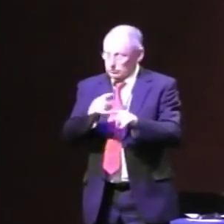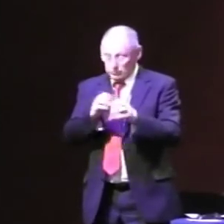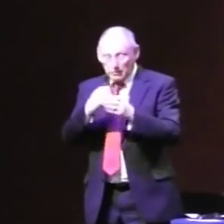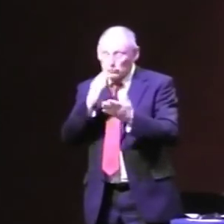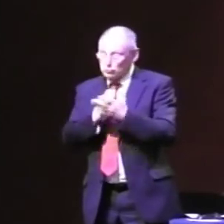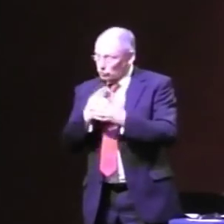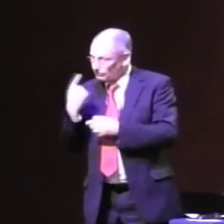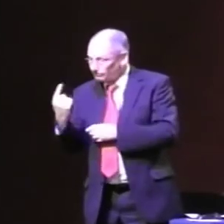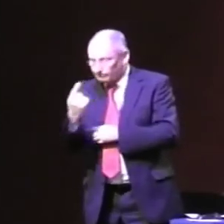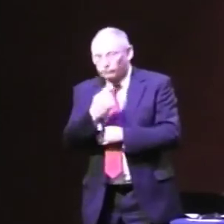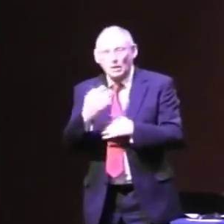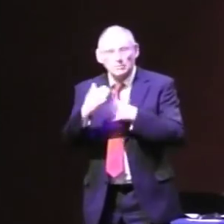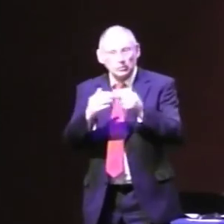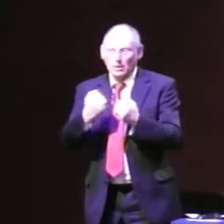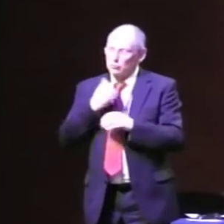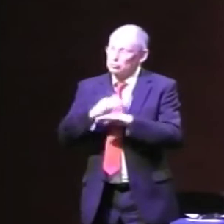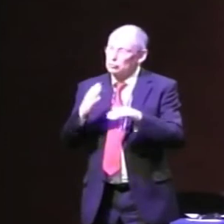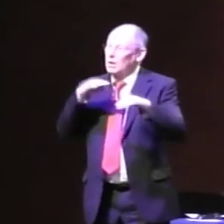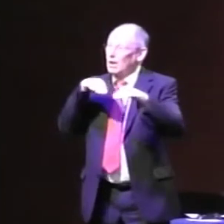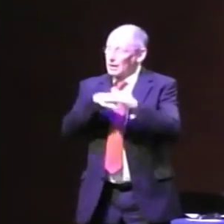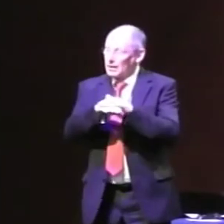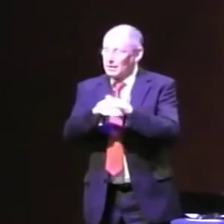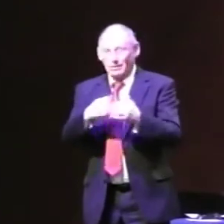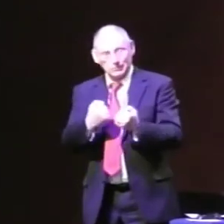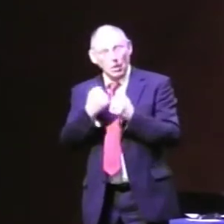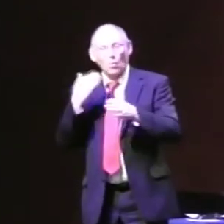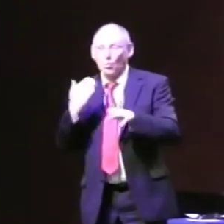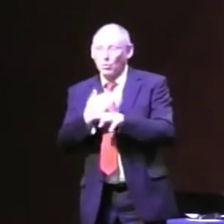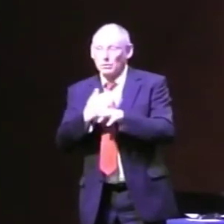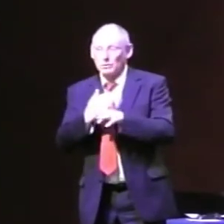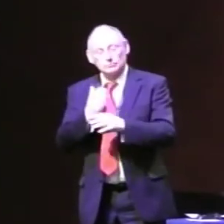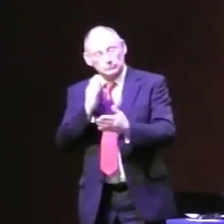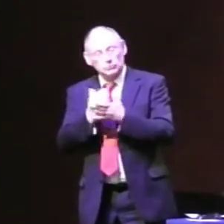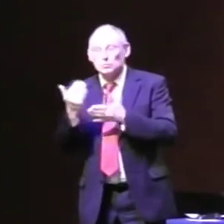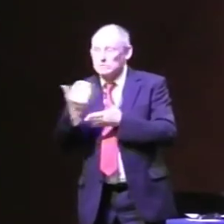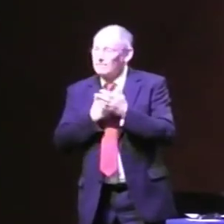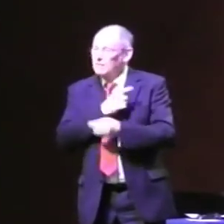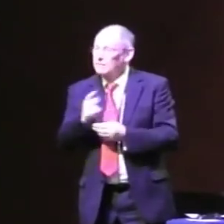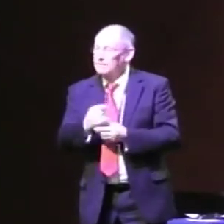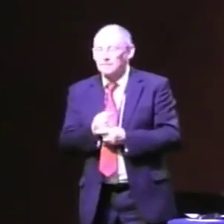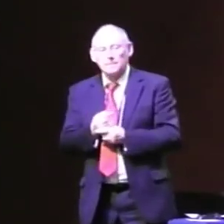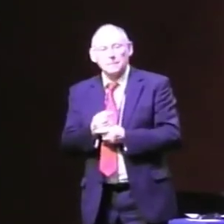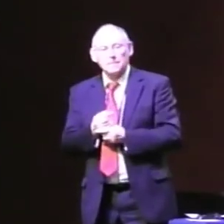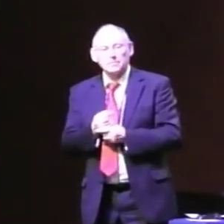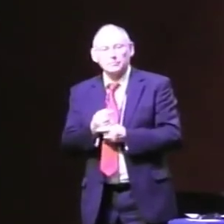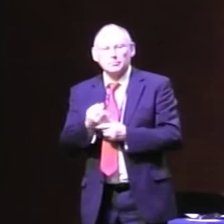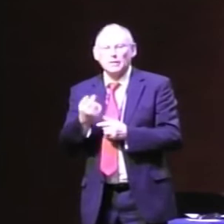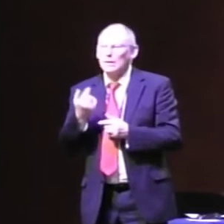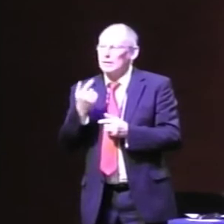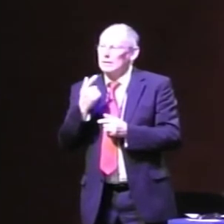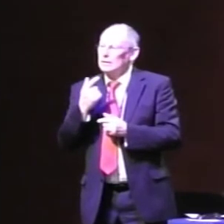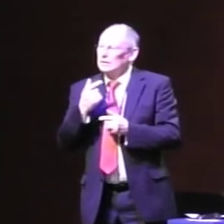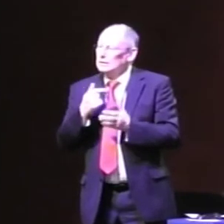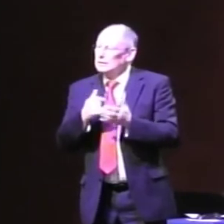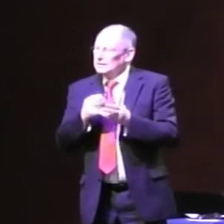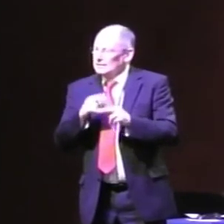sure that every building our children are entering and our workers is safe for them to do so. Staff have been put in an